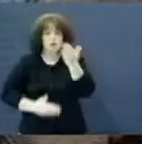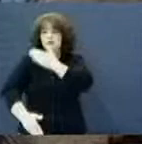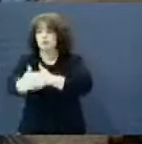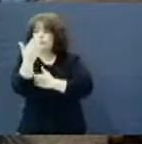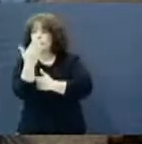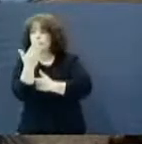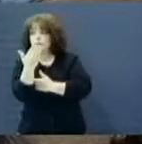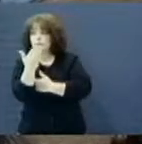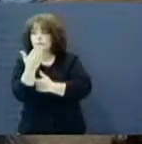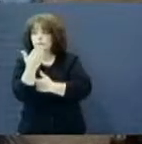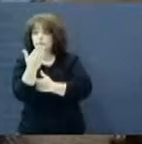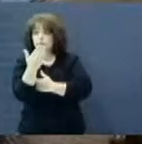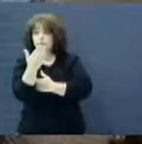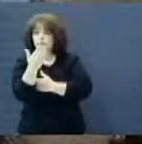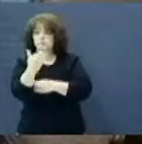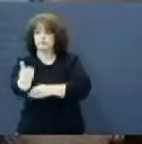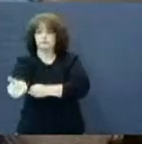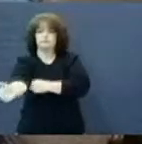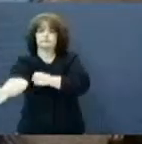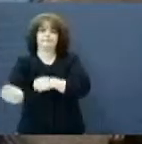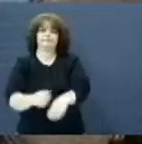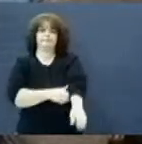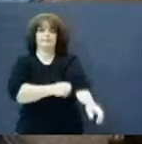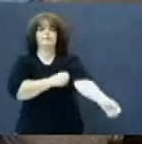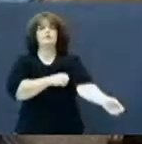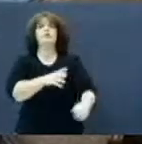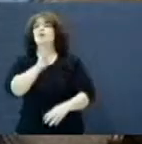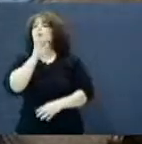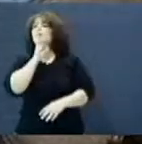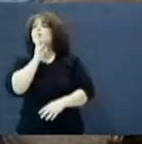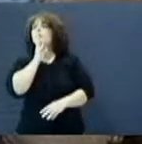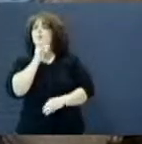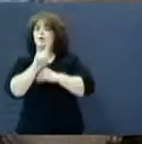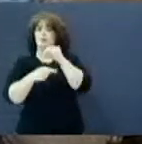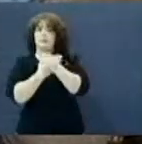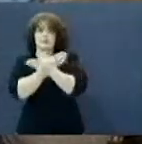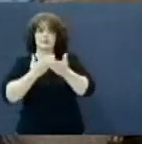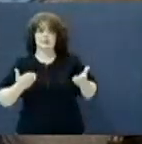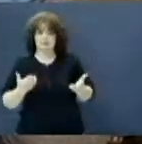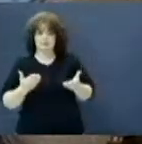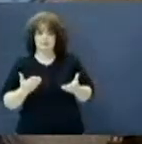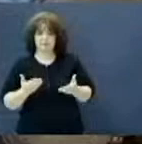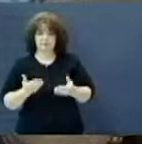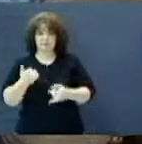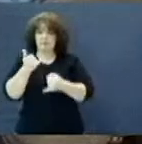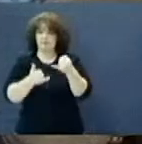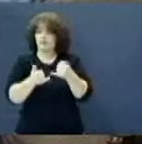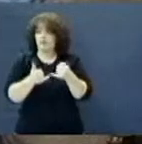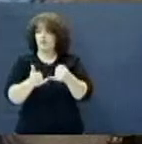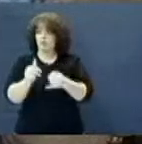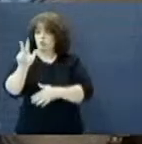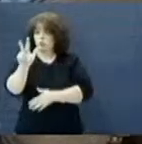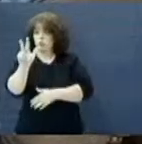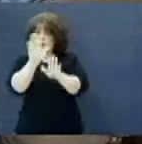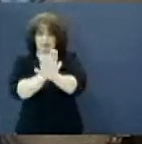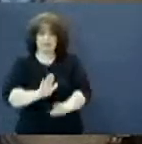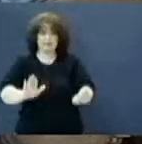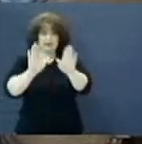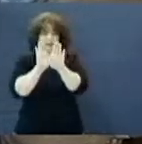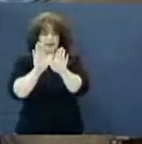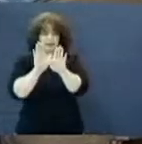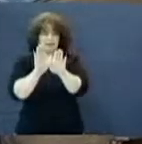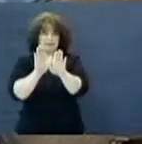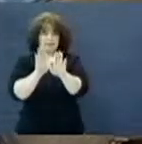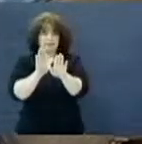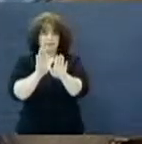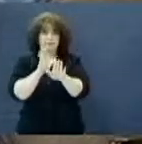want to give you a little advertisement if I can. The last three Sundays, I have been in three different